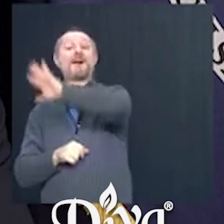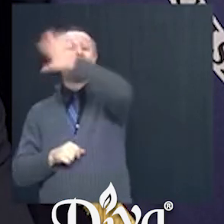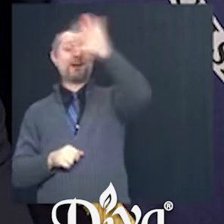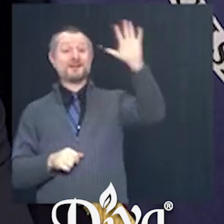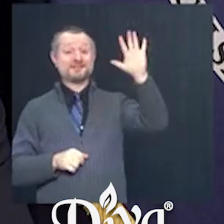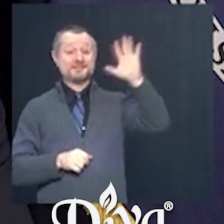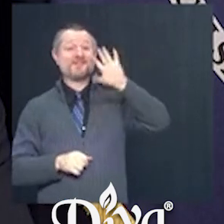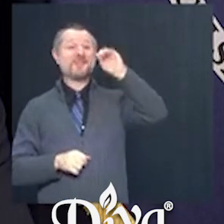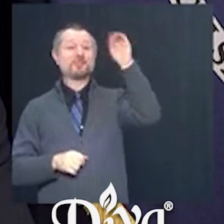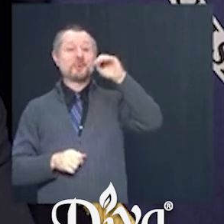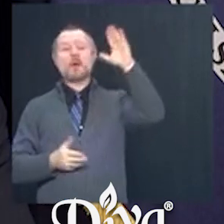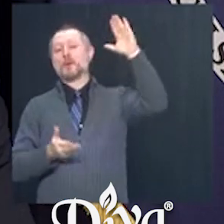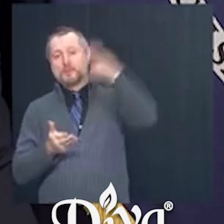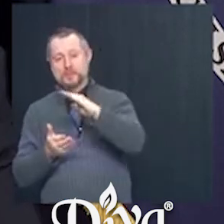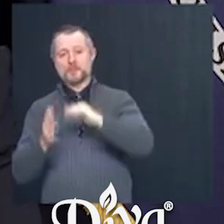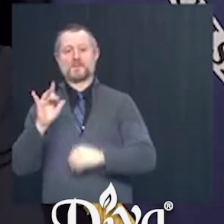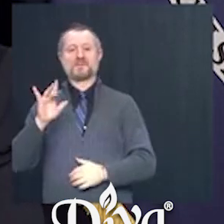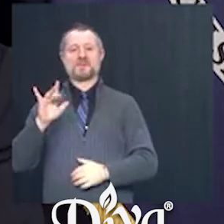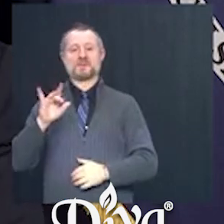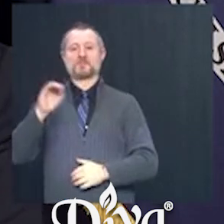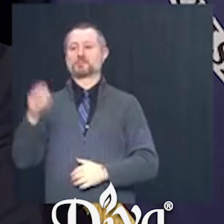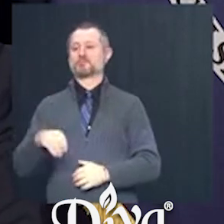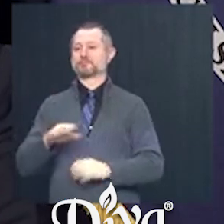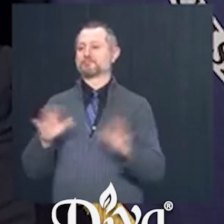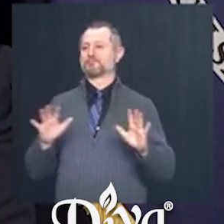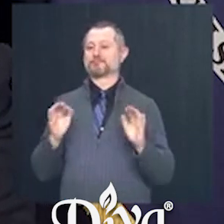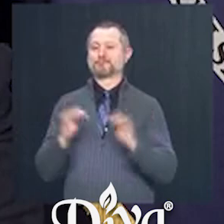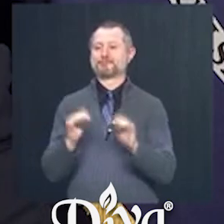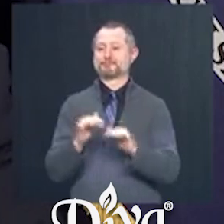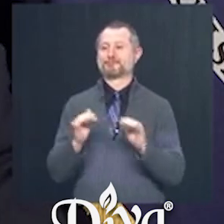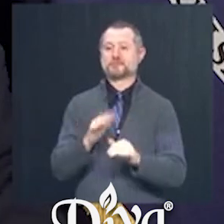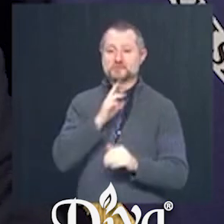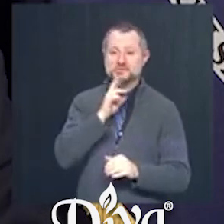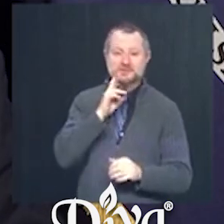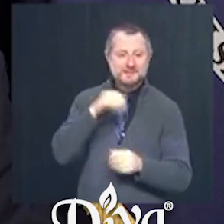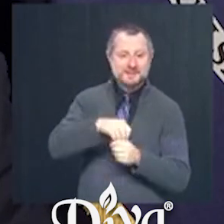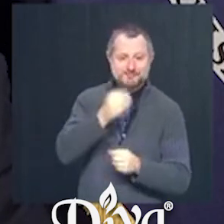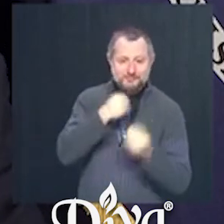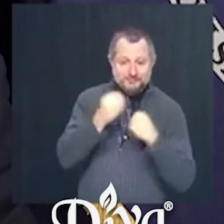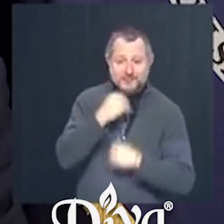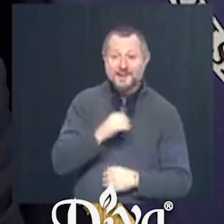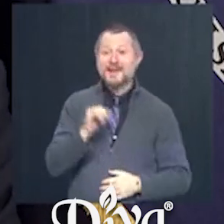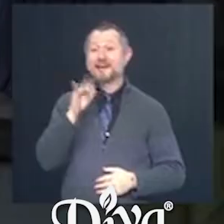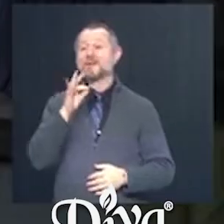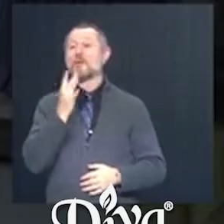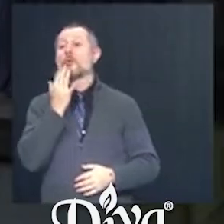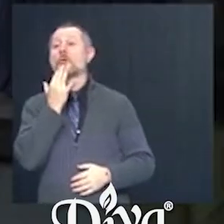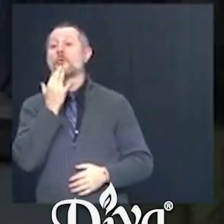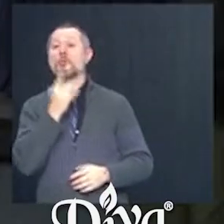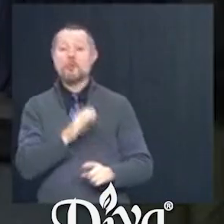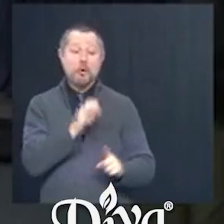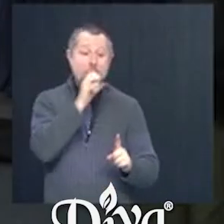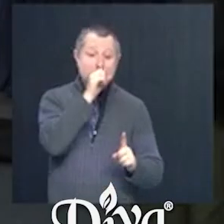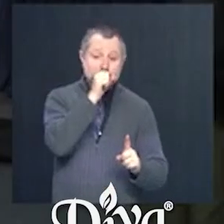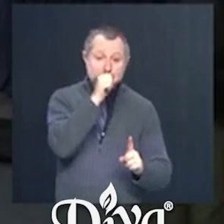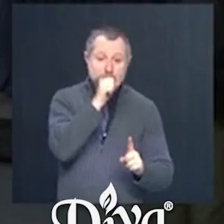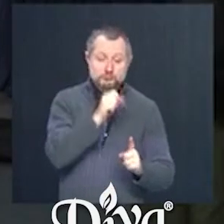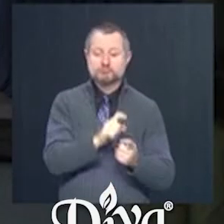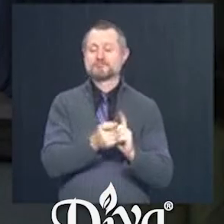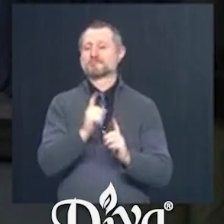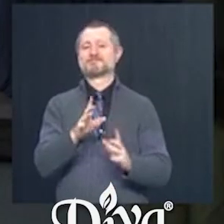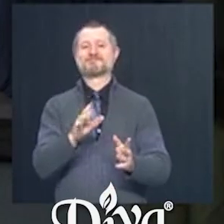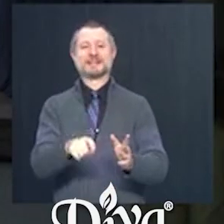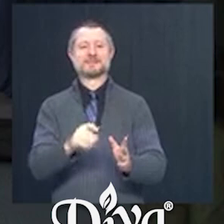York City, besides the orange zones, which are already at 0. Would that take effect the next day?